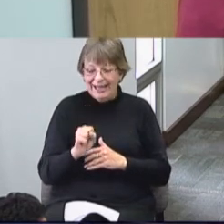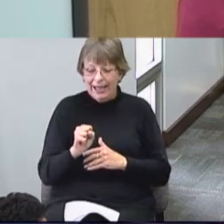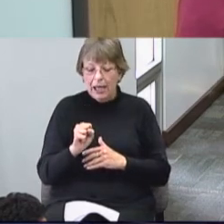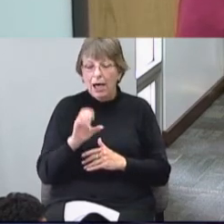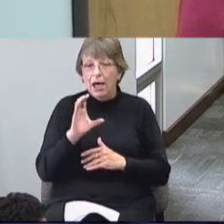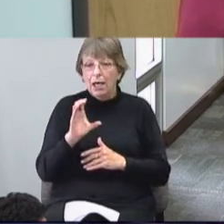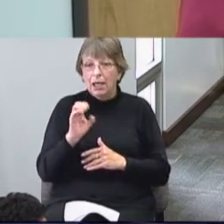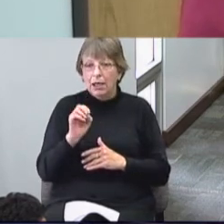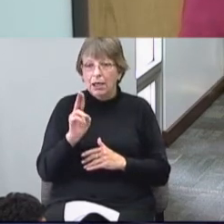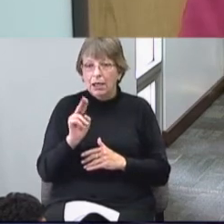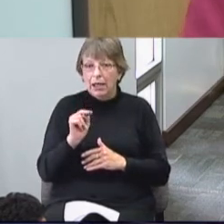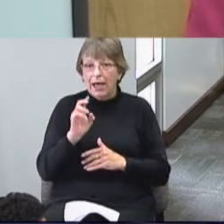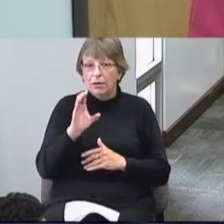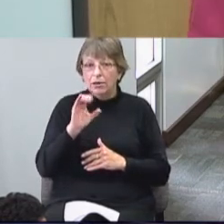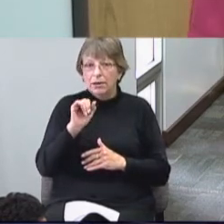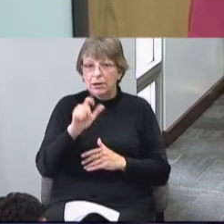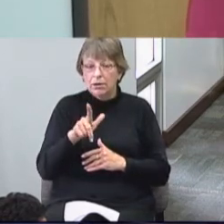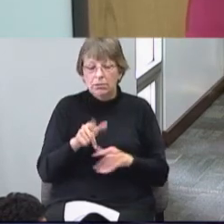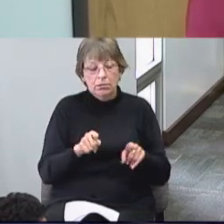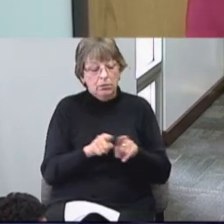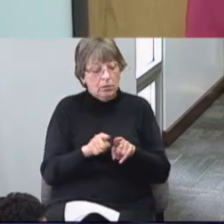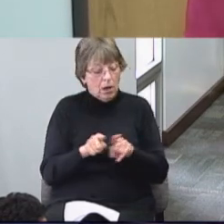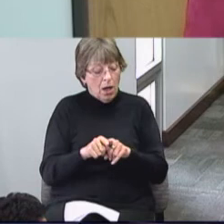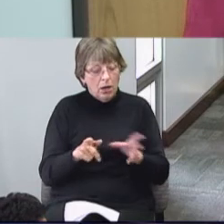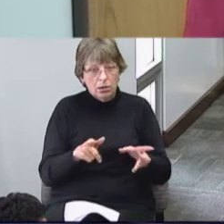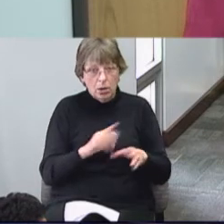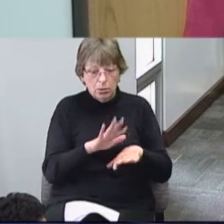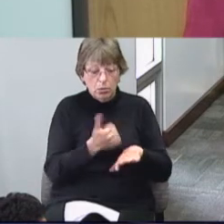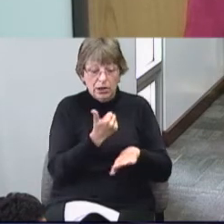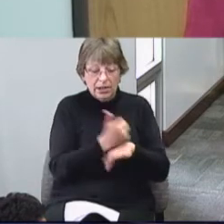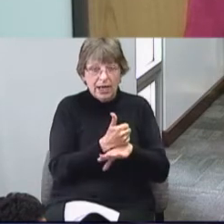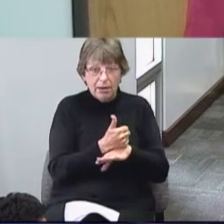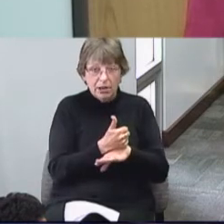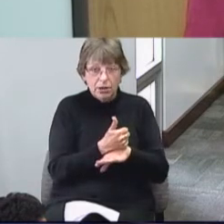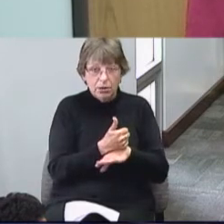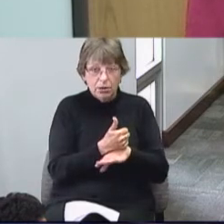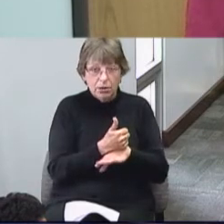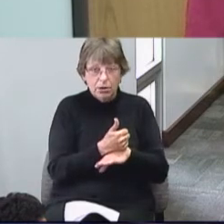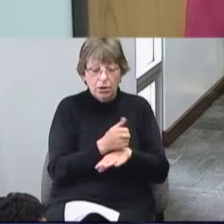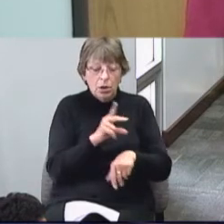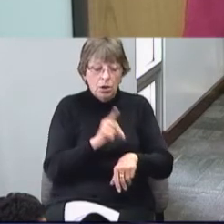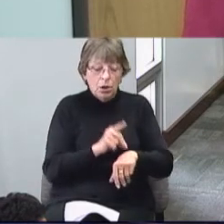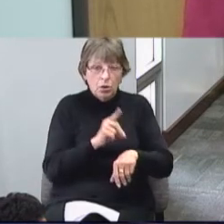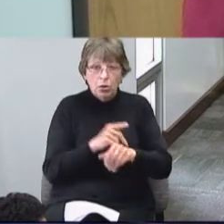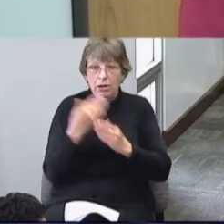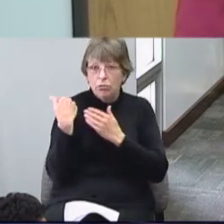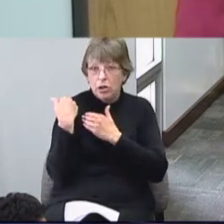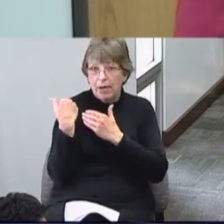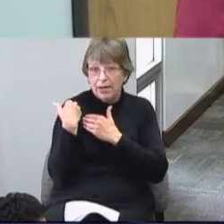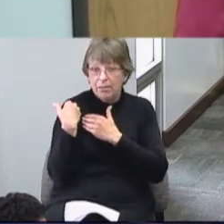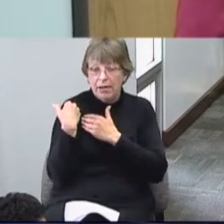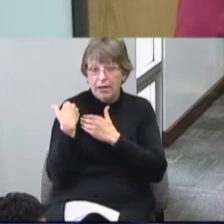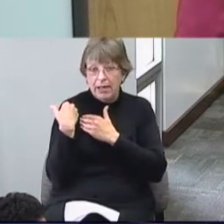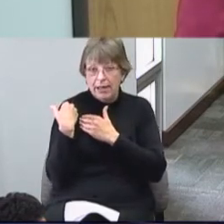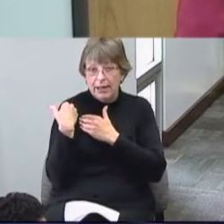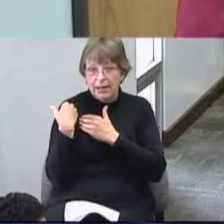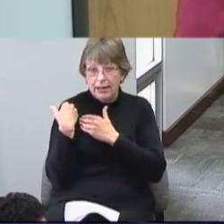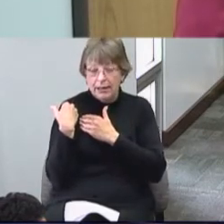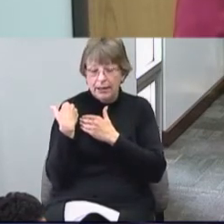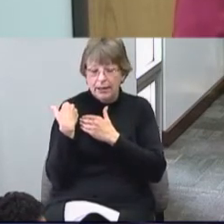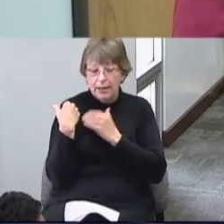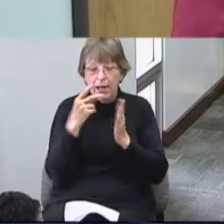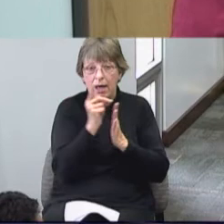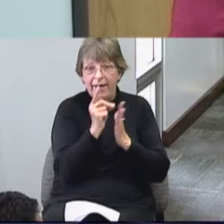The ordinance also sets out the duties and responsibilities of the Public Art